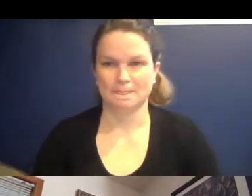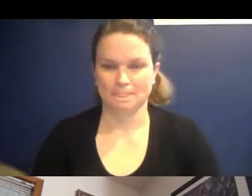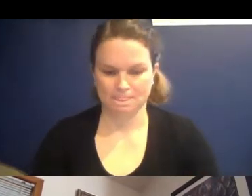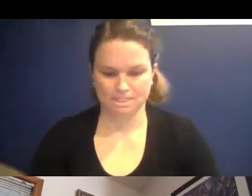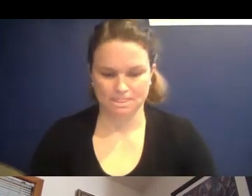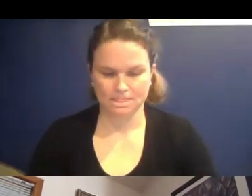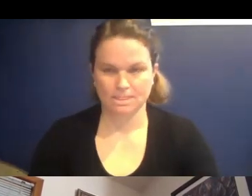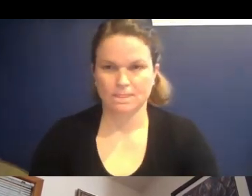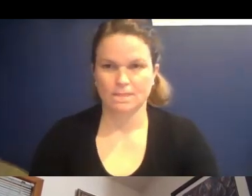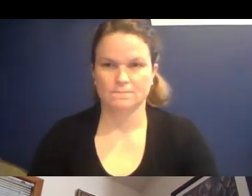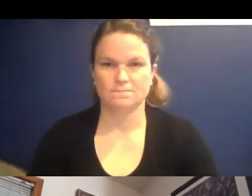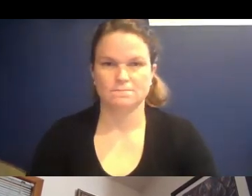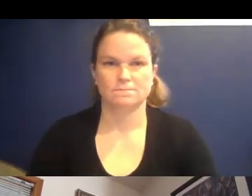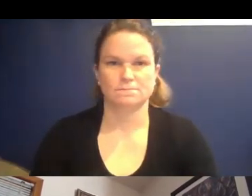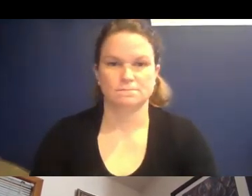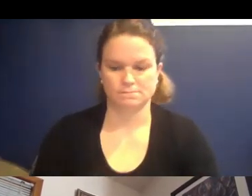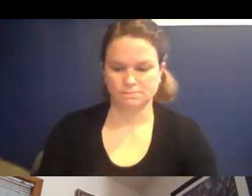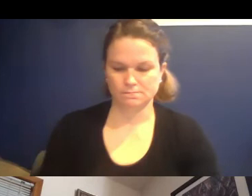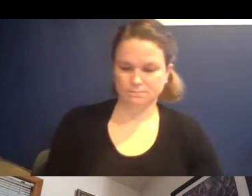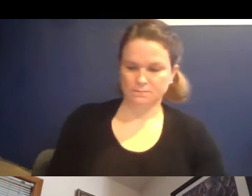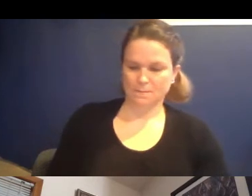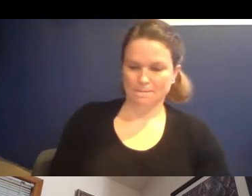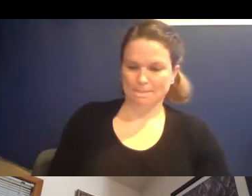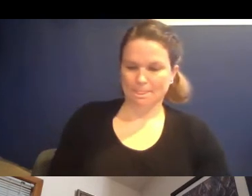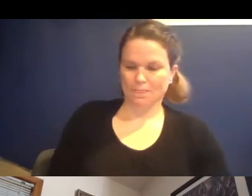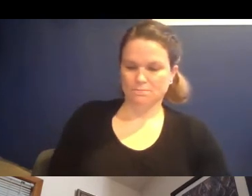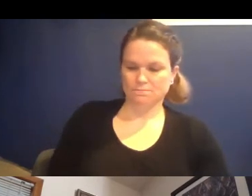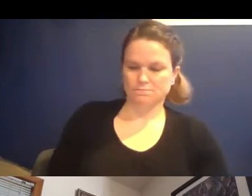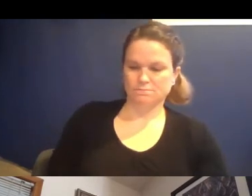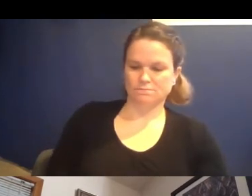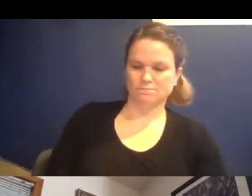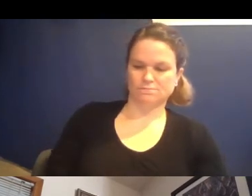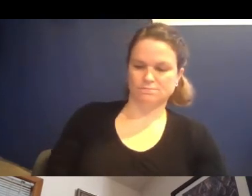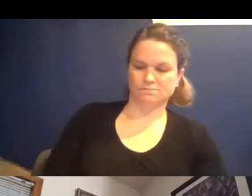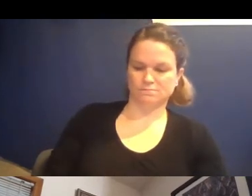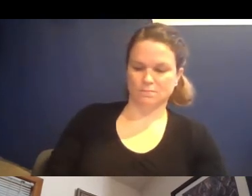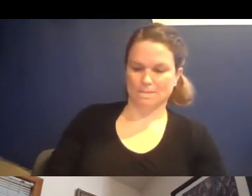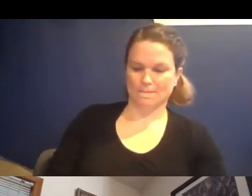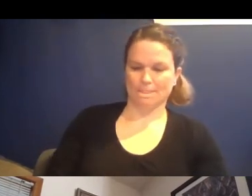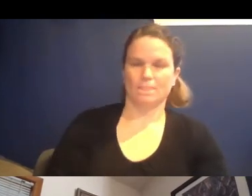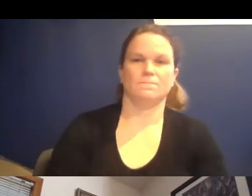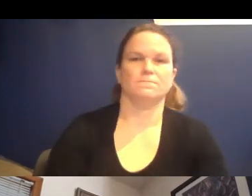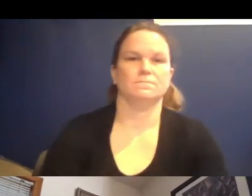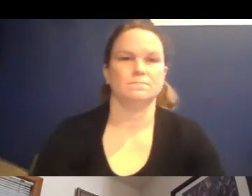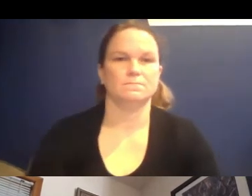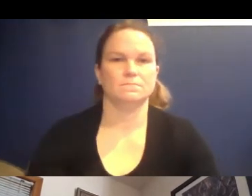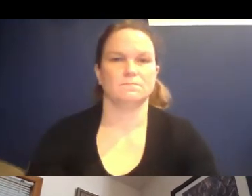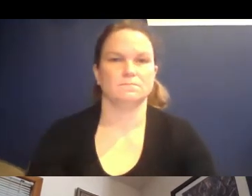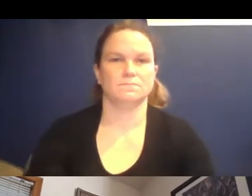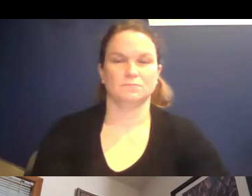And you can see where the East Coast population migrates on this map.